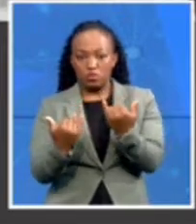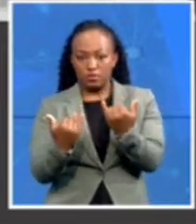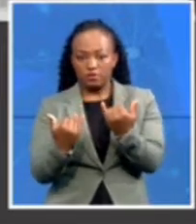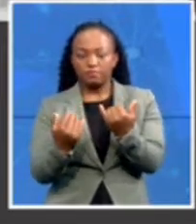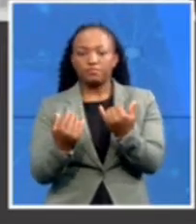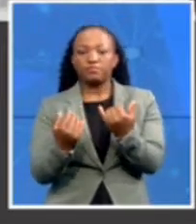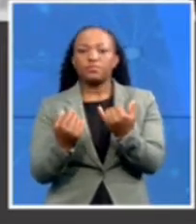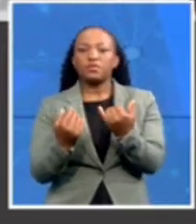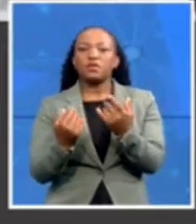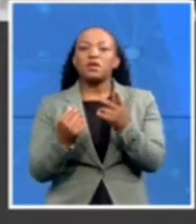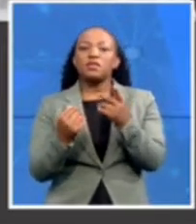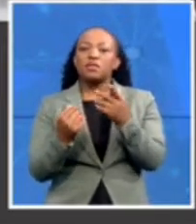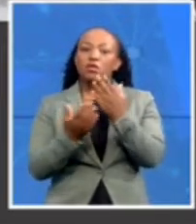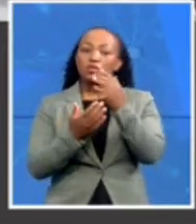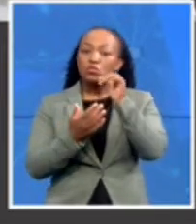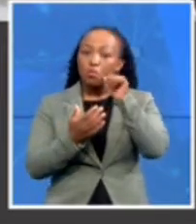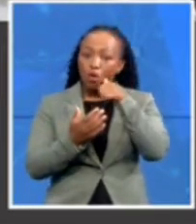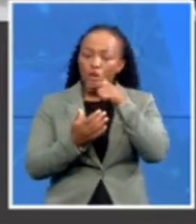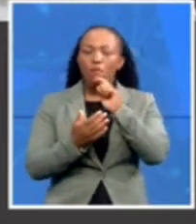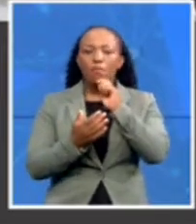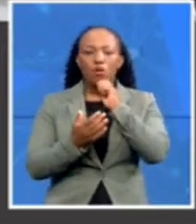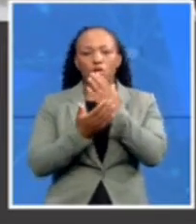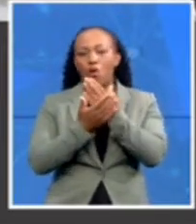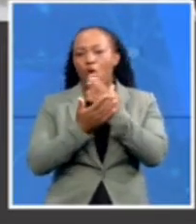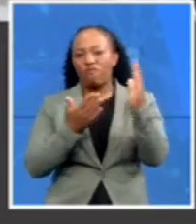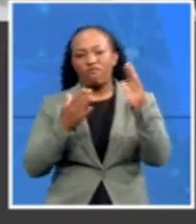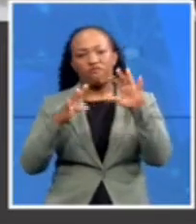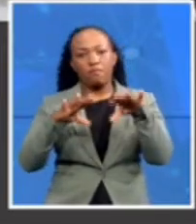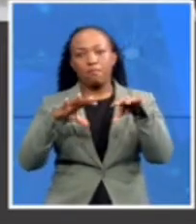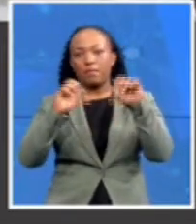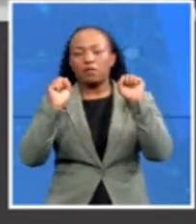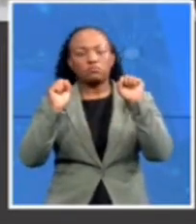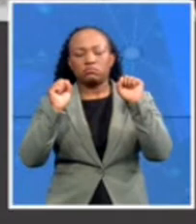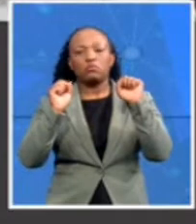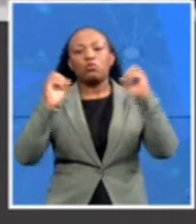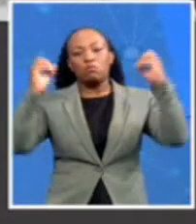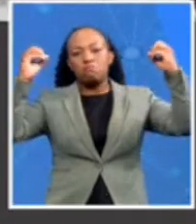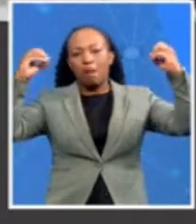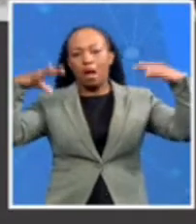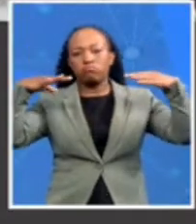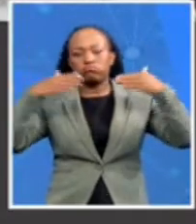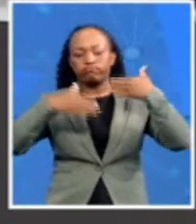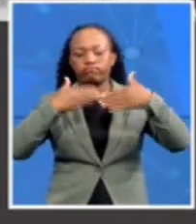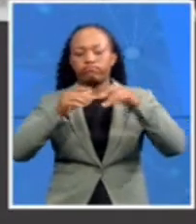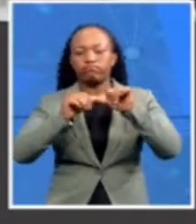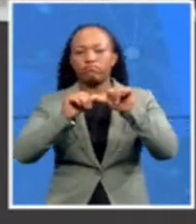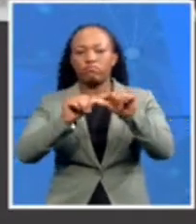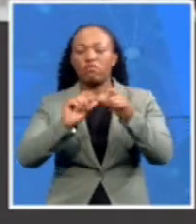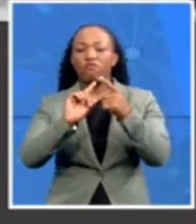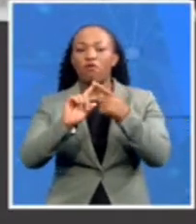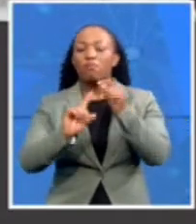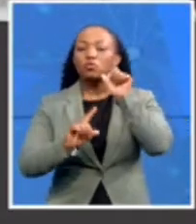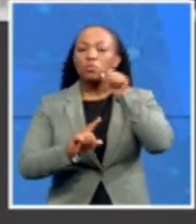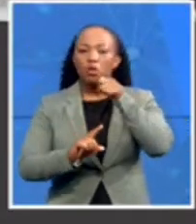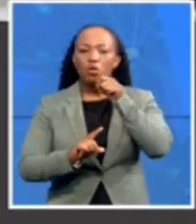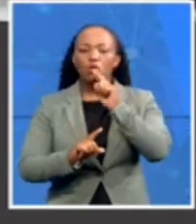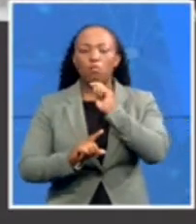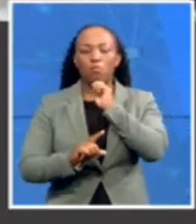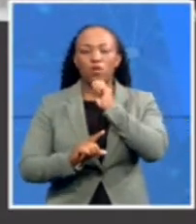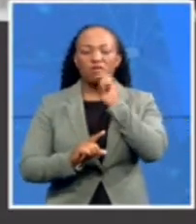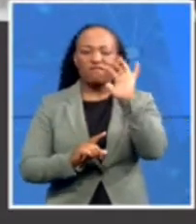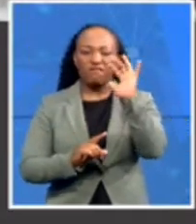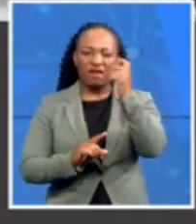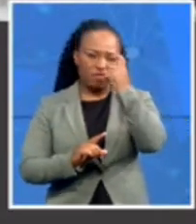morning at 5. Colleagues, that is the update from our side. If there is anyone with